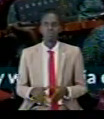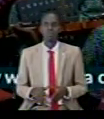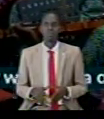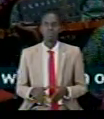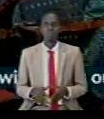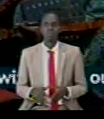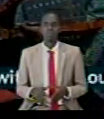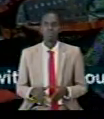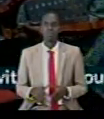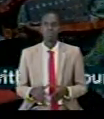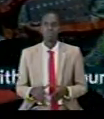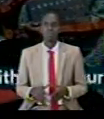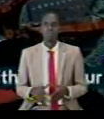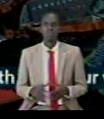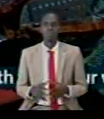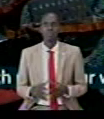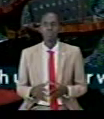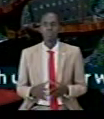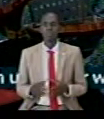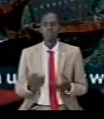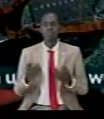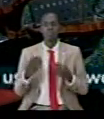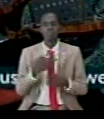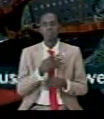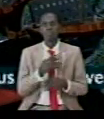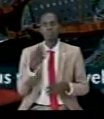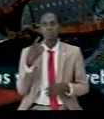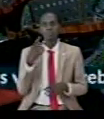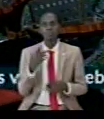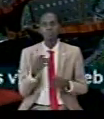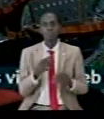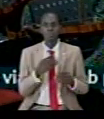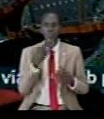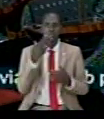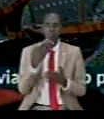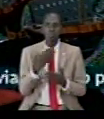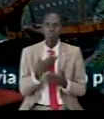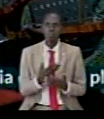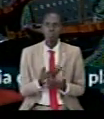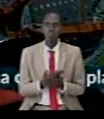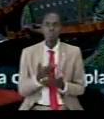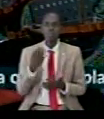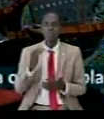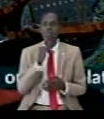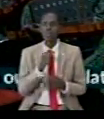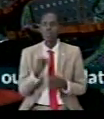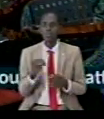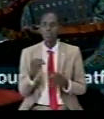Thank you.